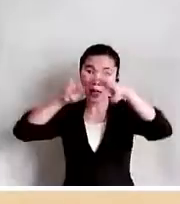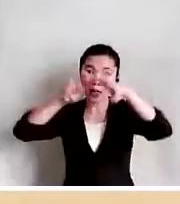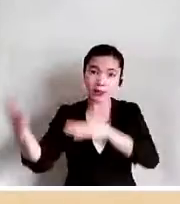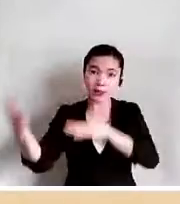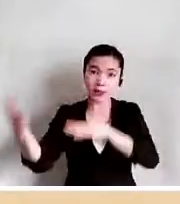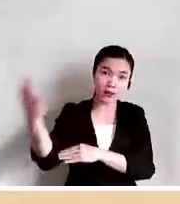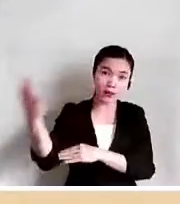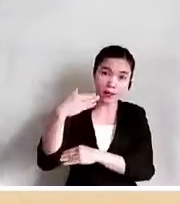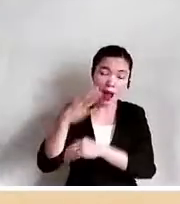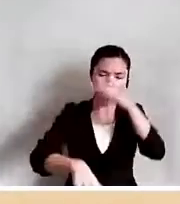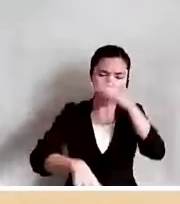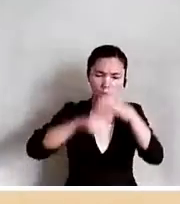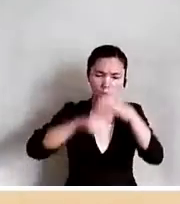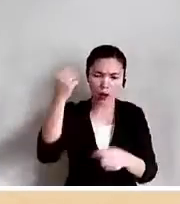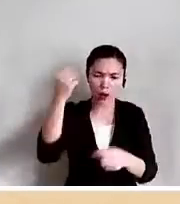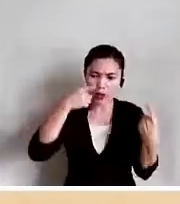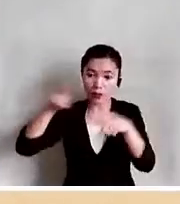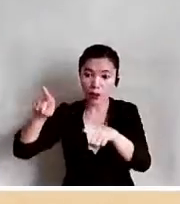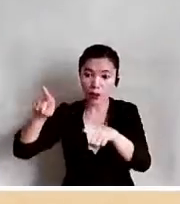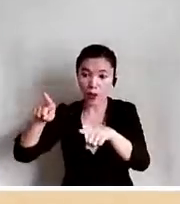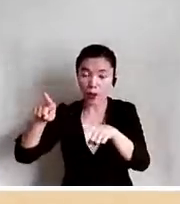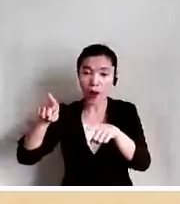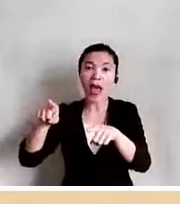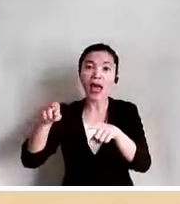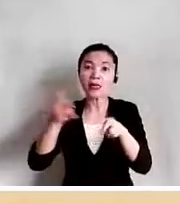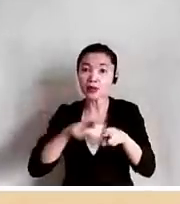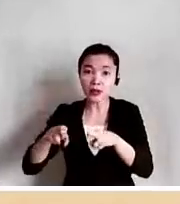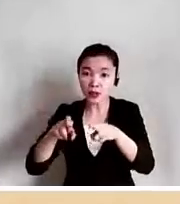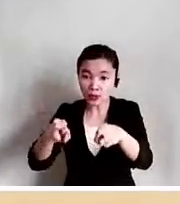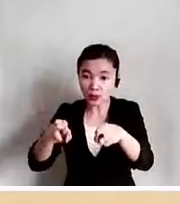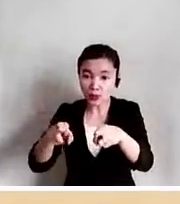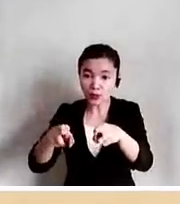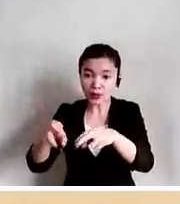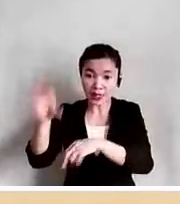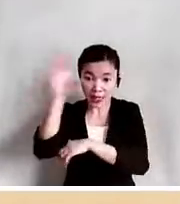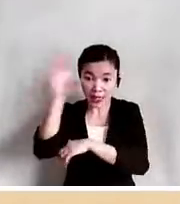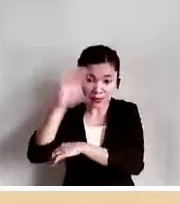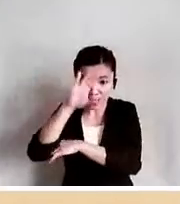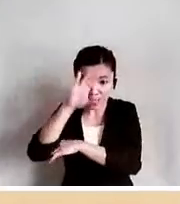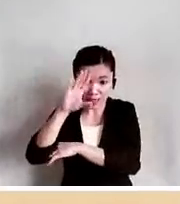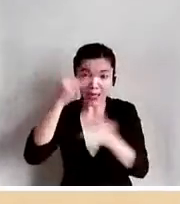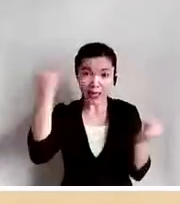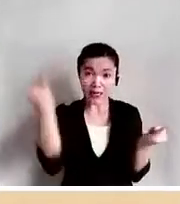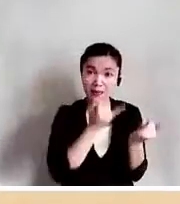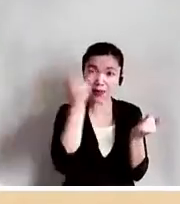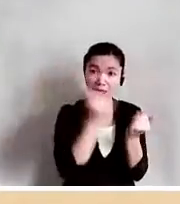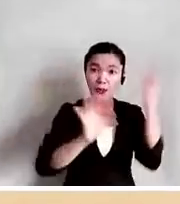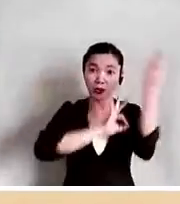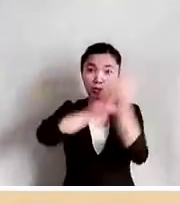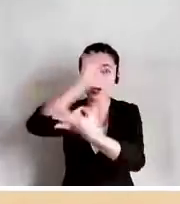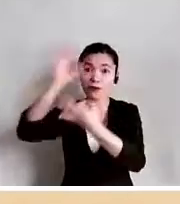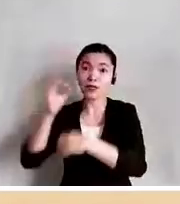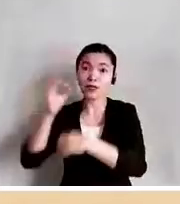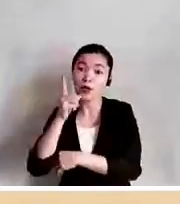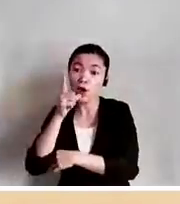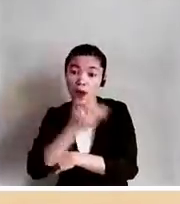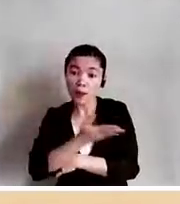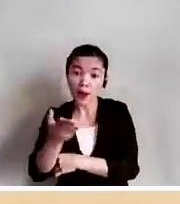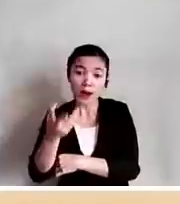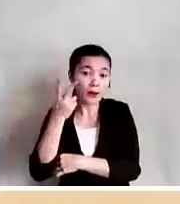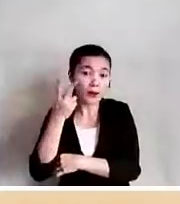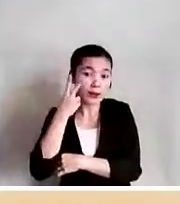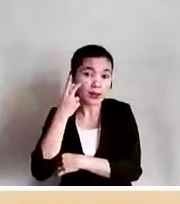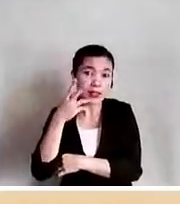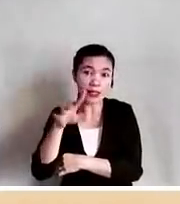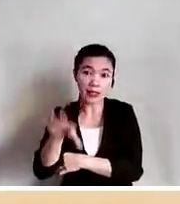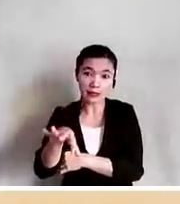therefore, into the main roads and invite to the feast whomever you find."